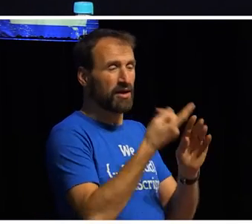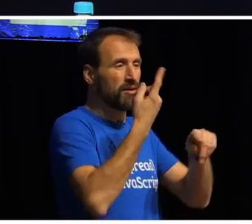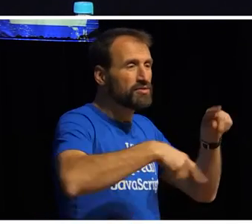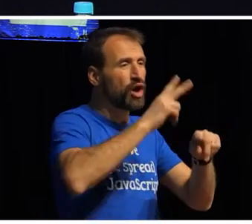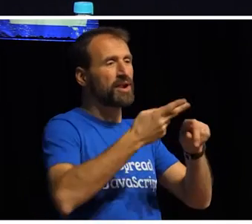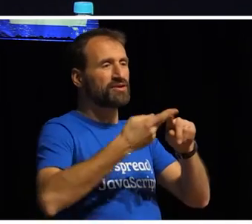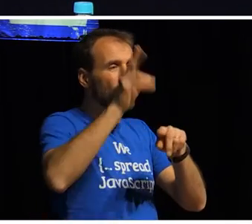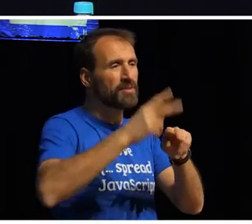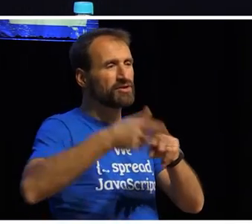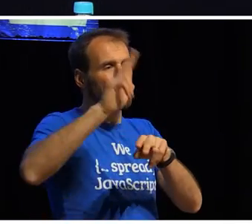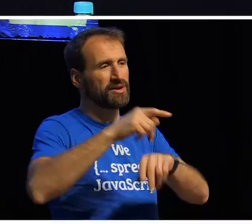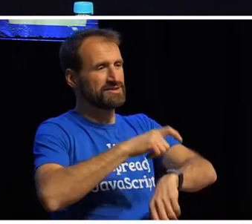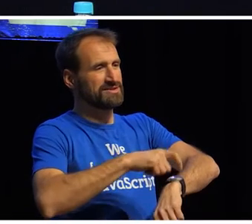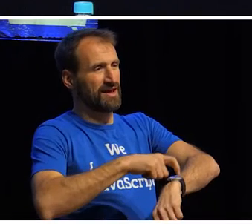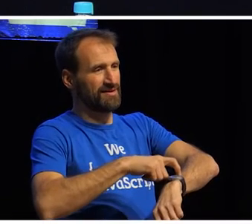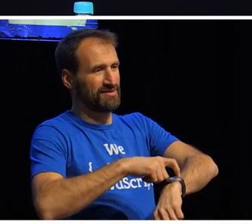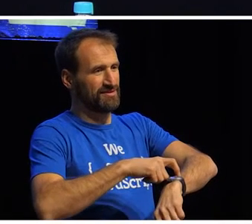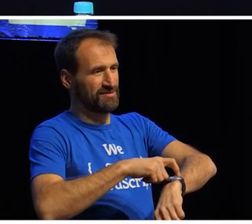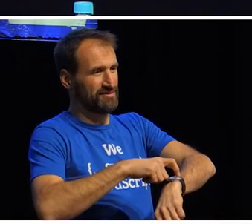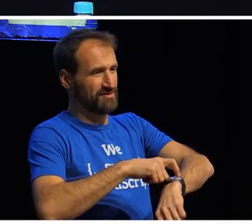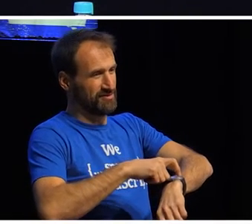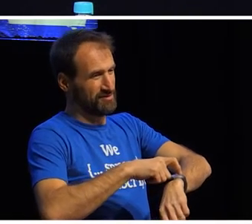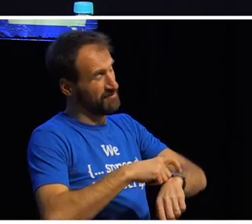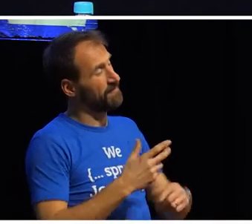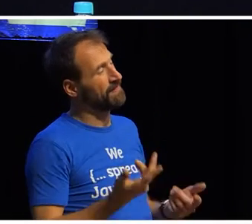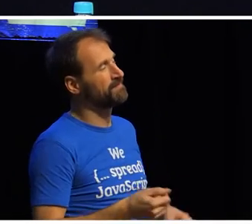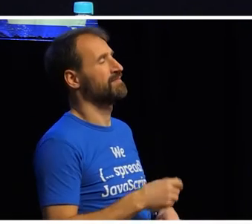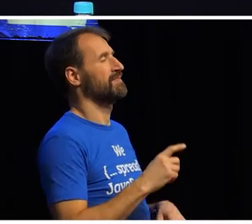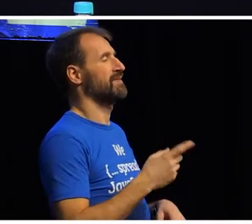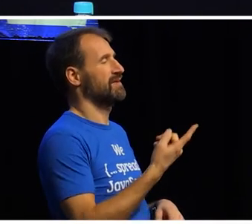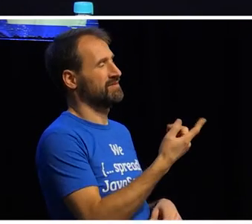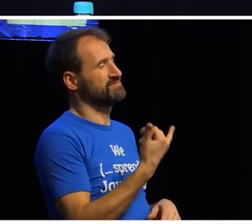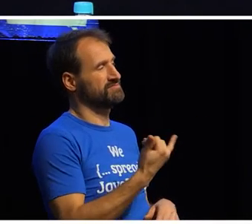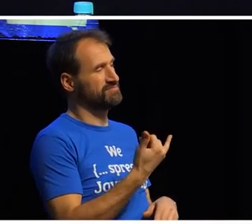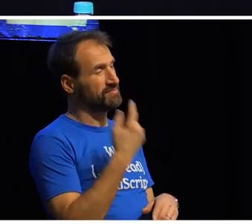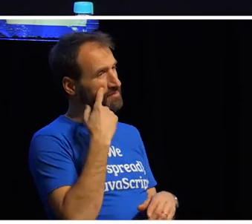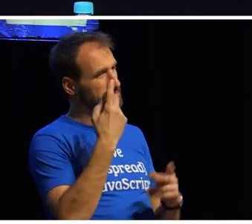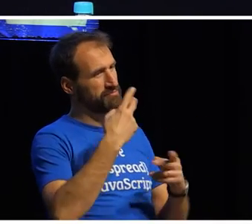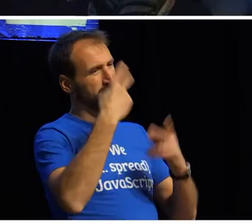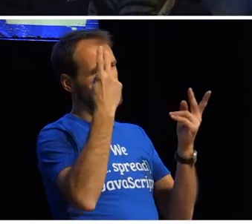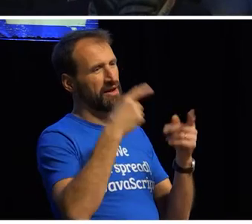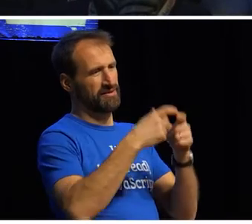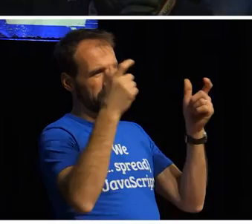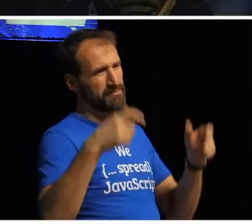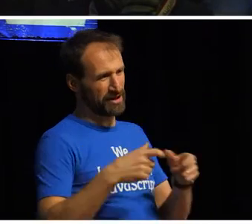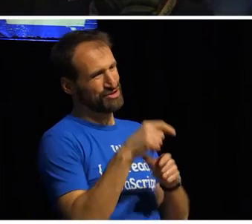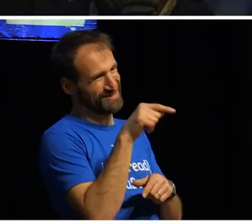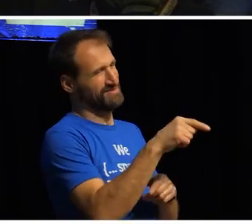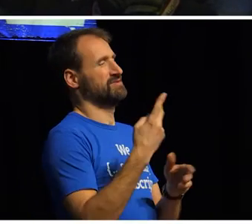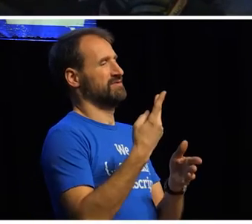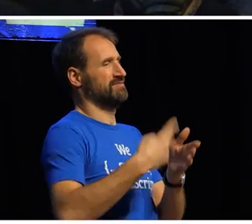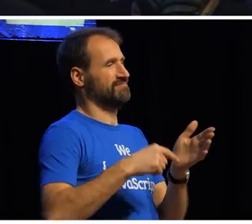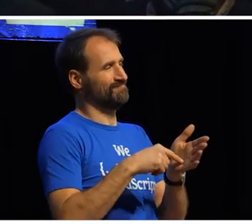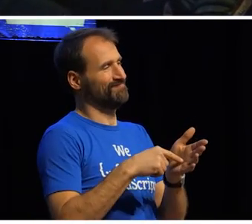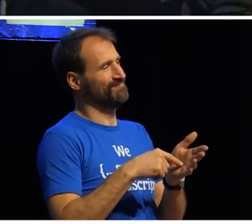lot of time so a moment a very popular package has recently had this vulnerability I don't have an easy demo